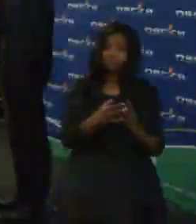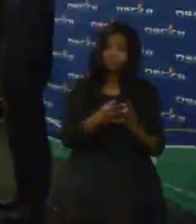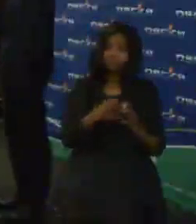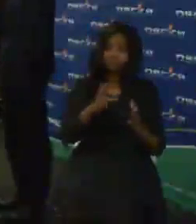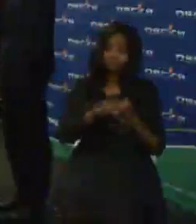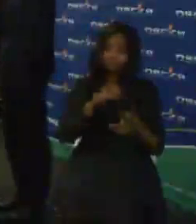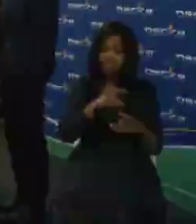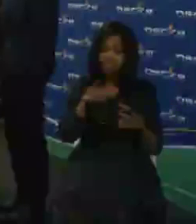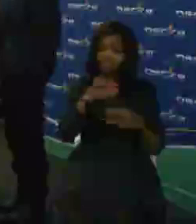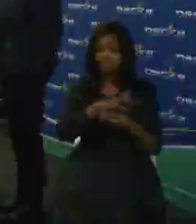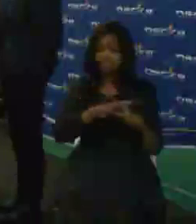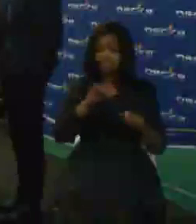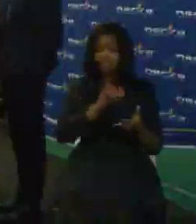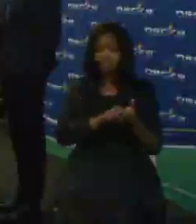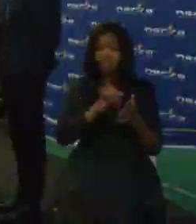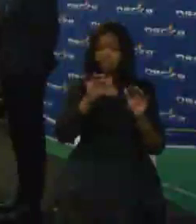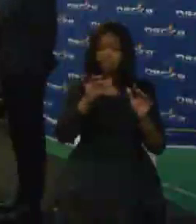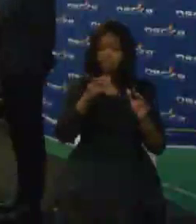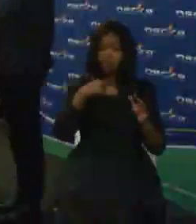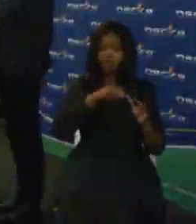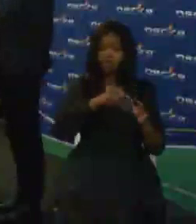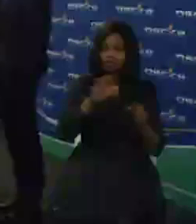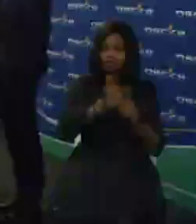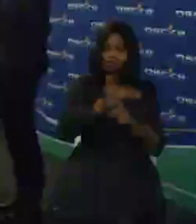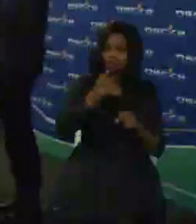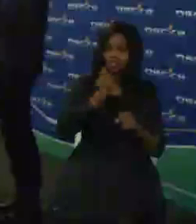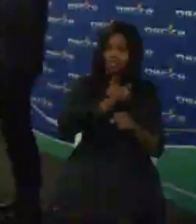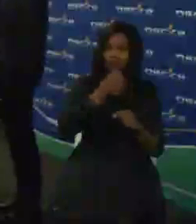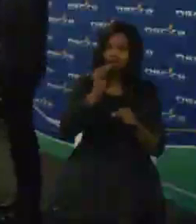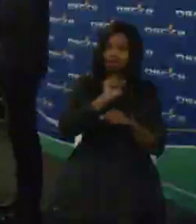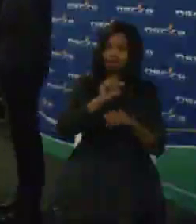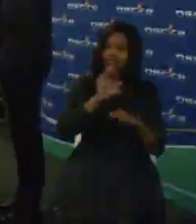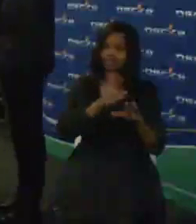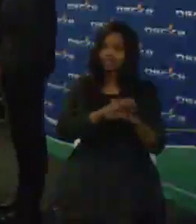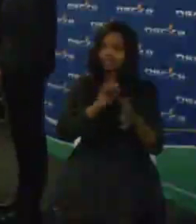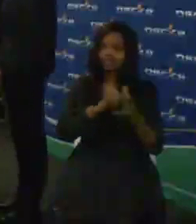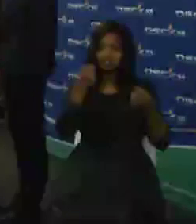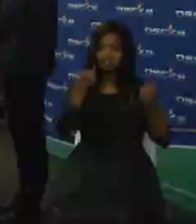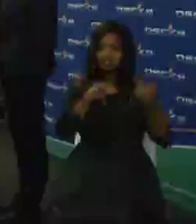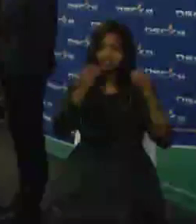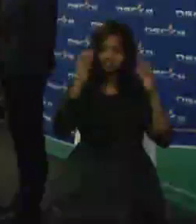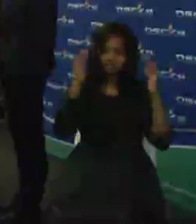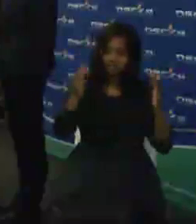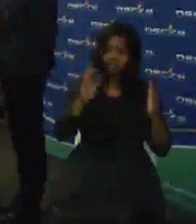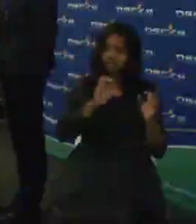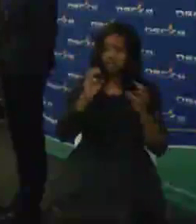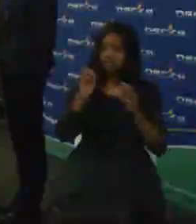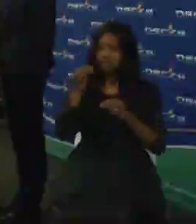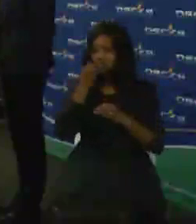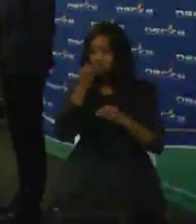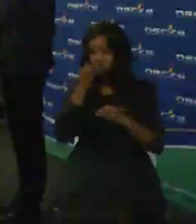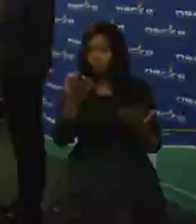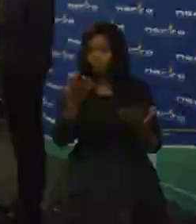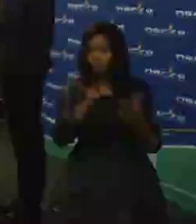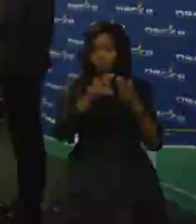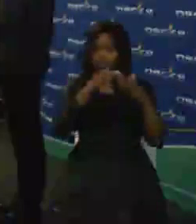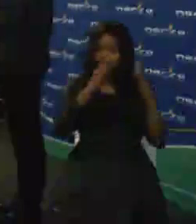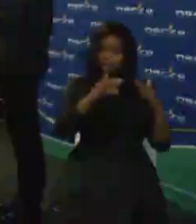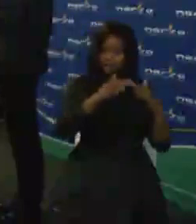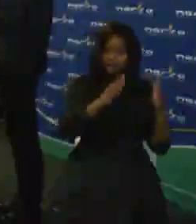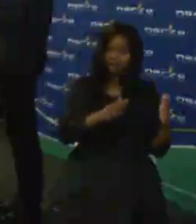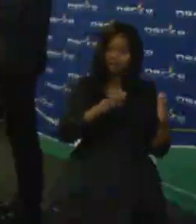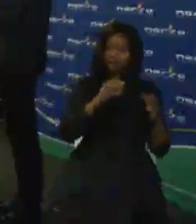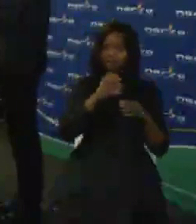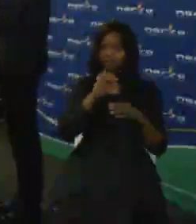These are the families, the people that fill our cars, that drive trucks, that deliver goods. They are households